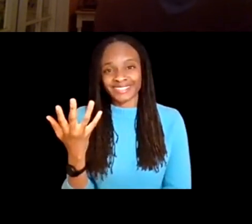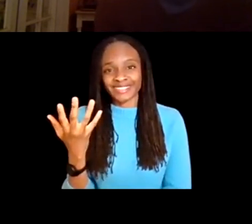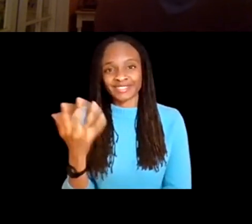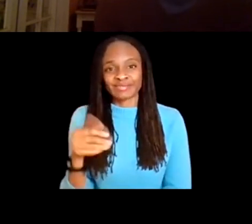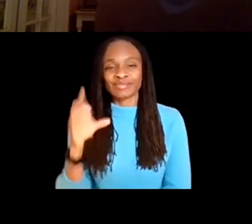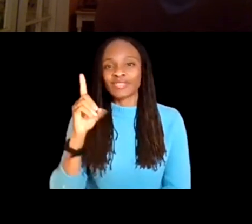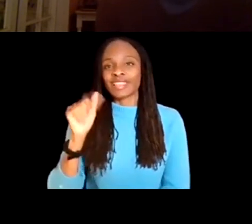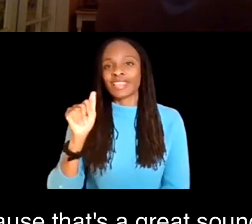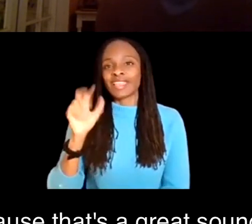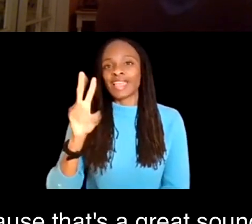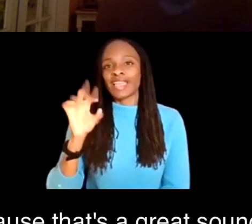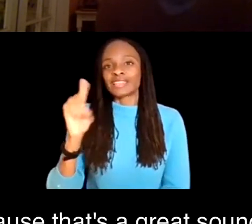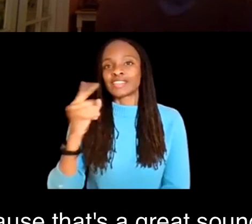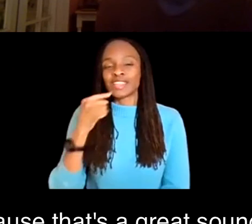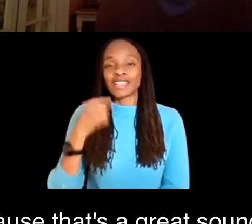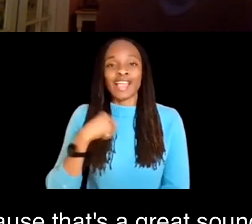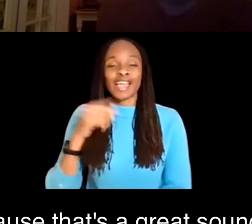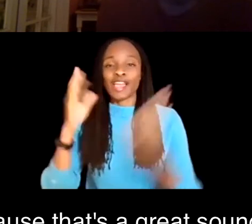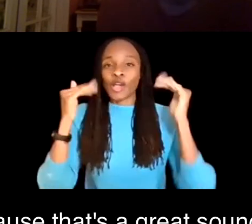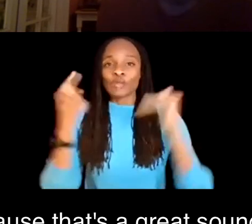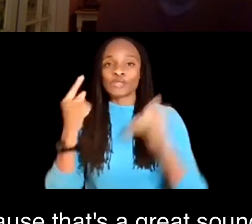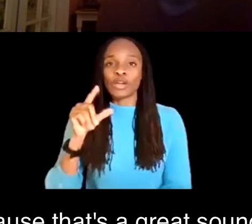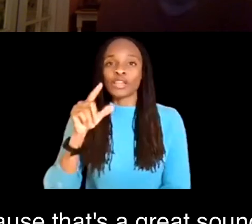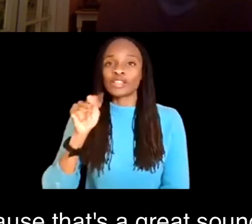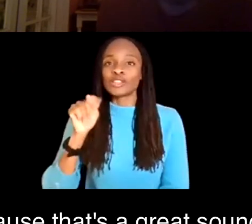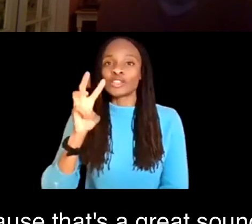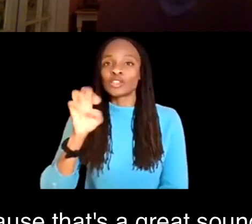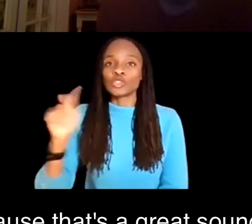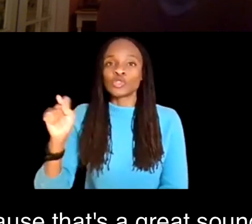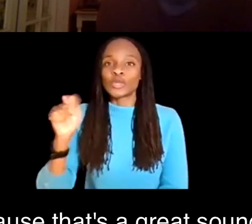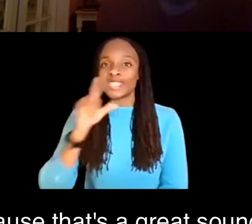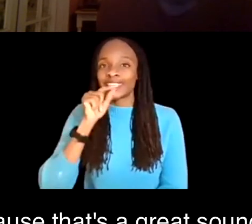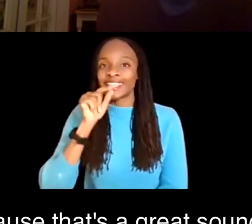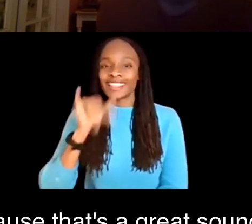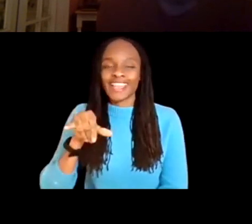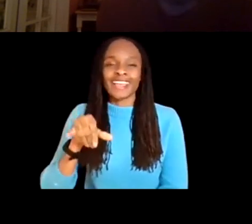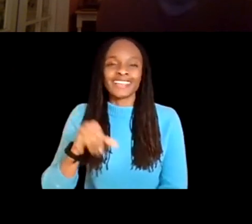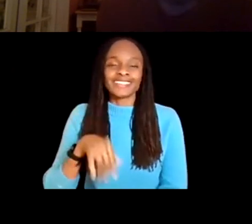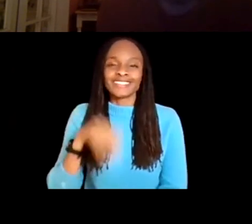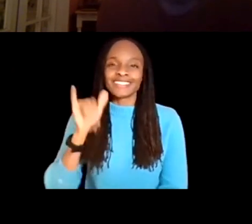someone's tweeting that out, because that's a great, that's a great soundbite there at the end.